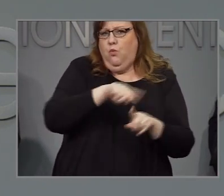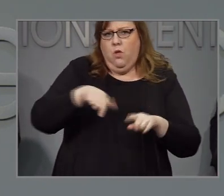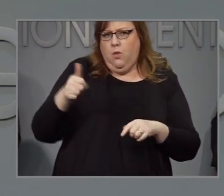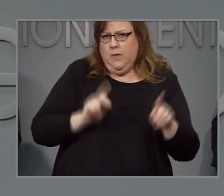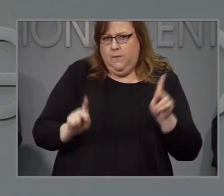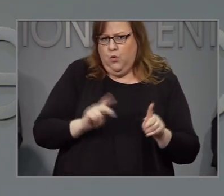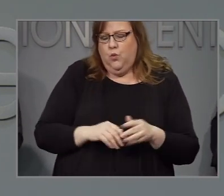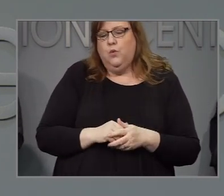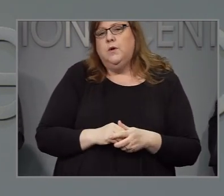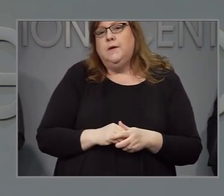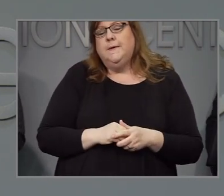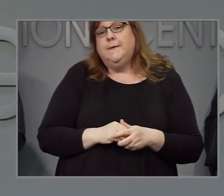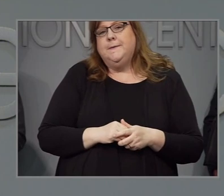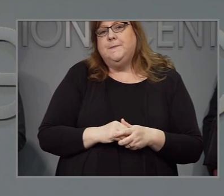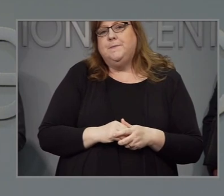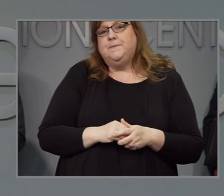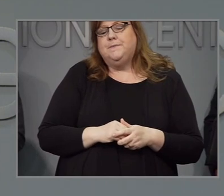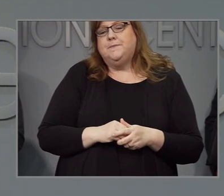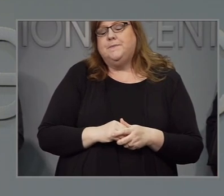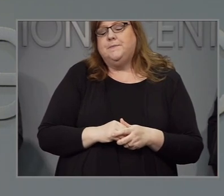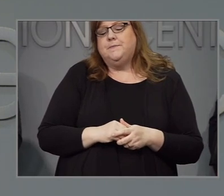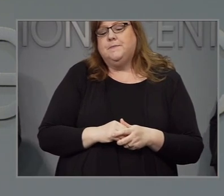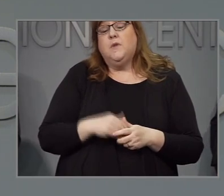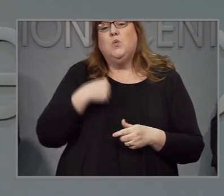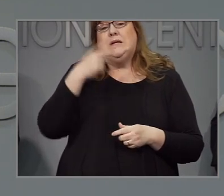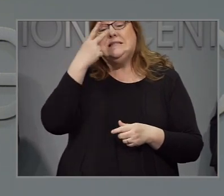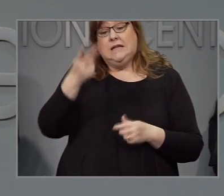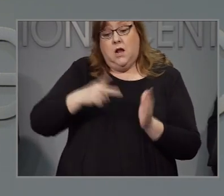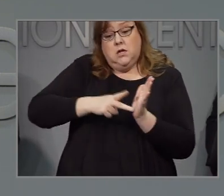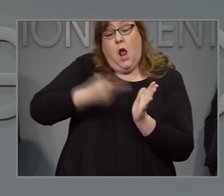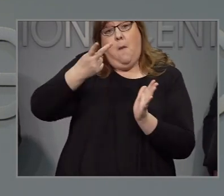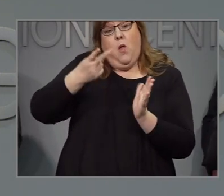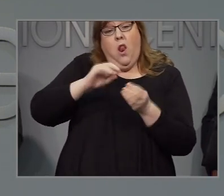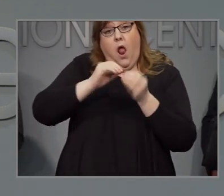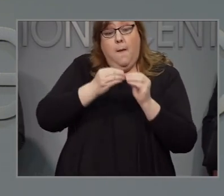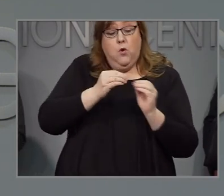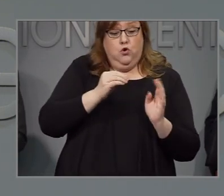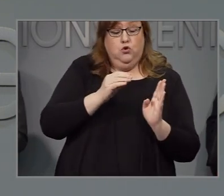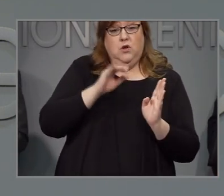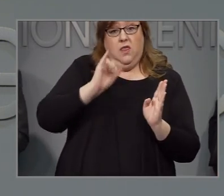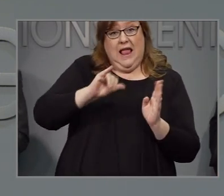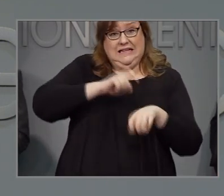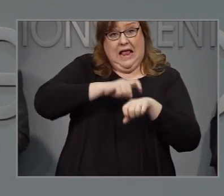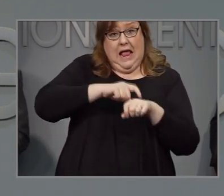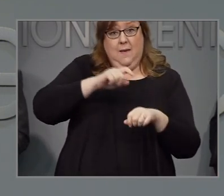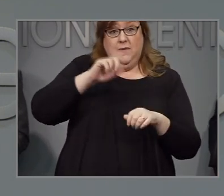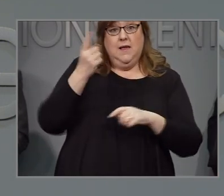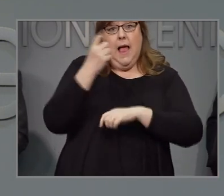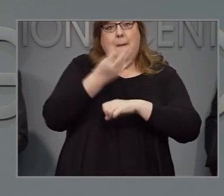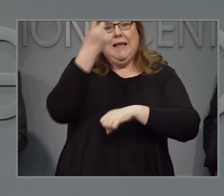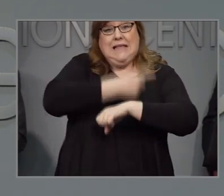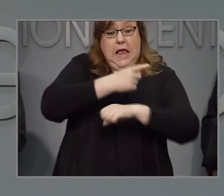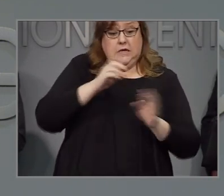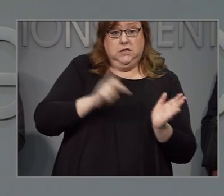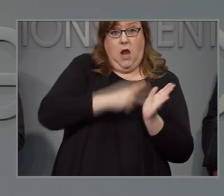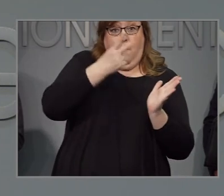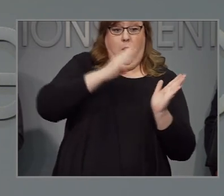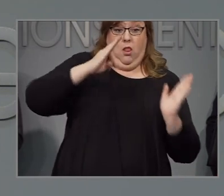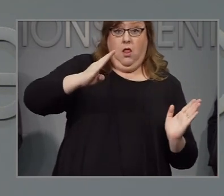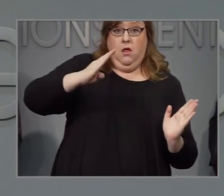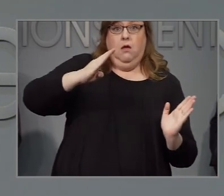are being extended, which is good. We see a leveling out of some of our numbers. That is also positive. So I think all good